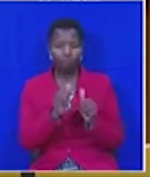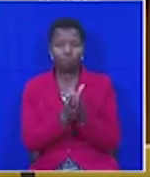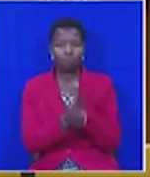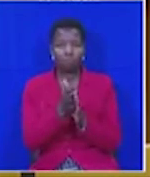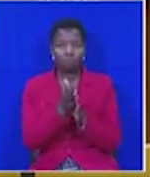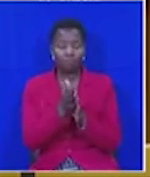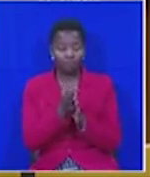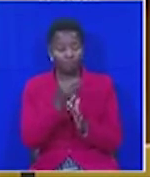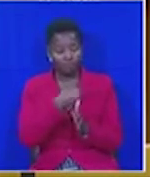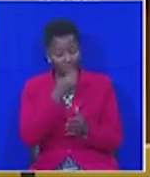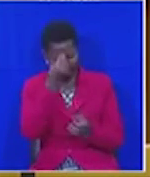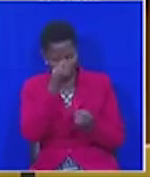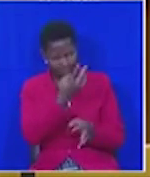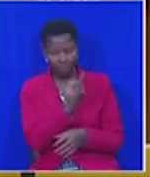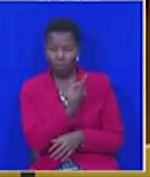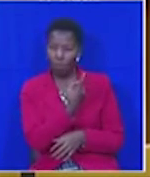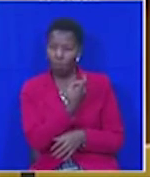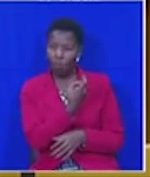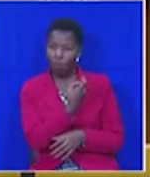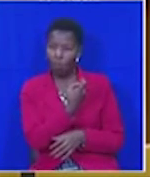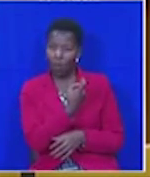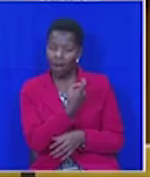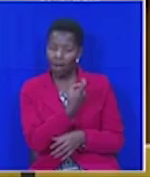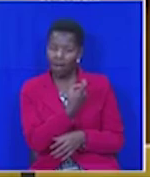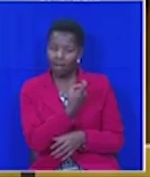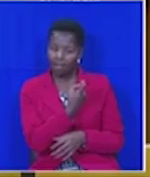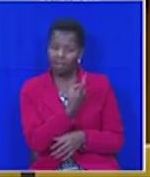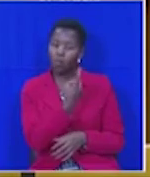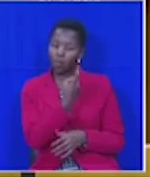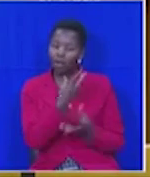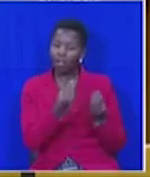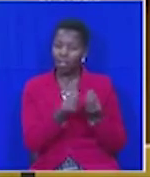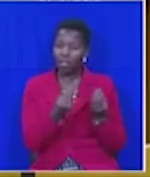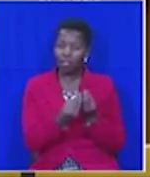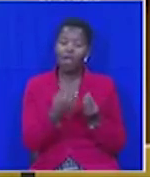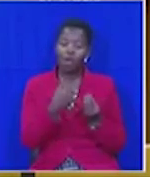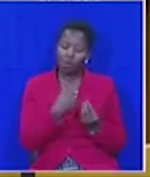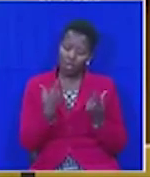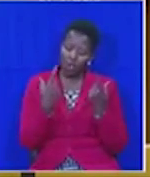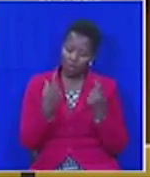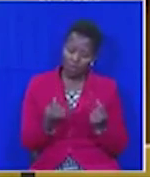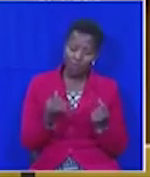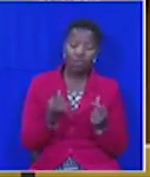Let me tell you one thing. That is what we are going to do.